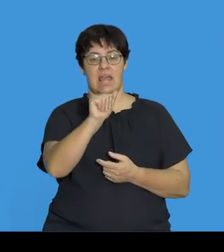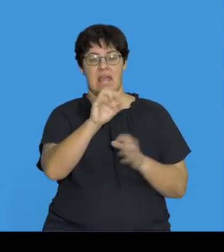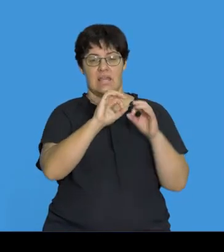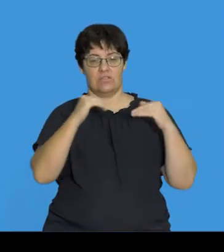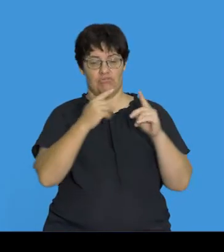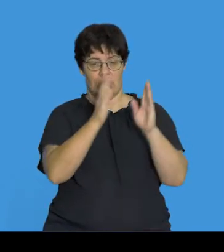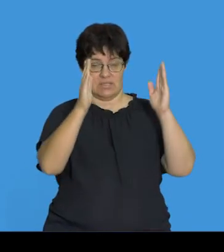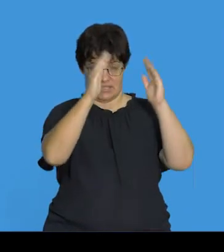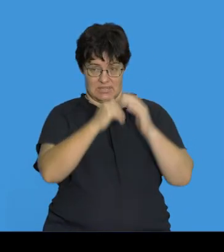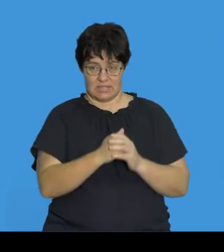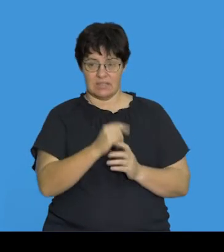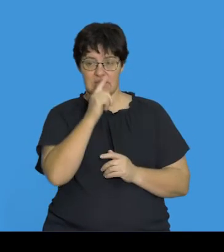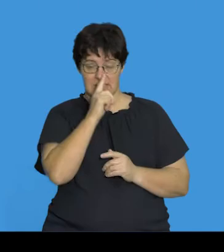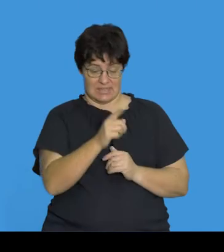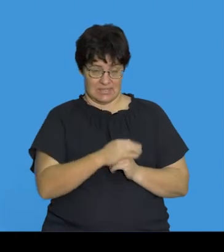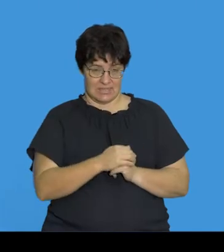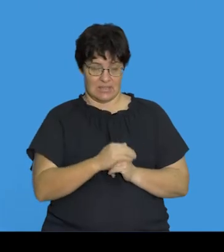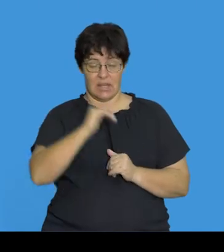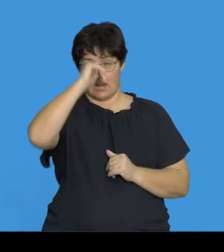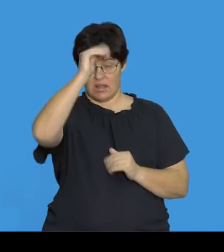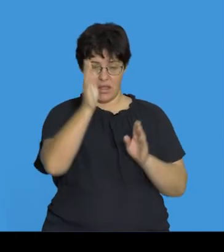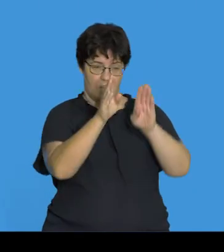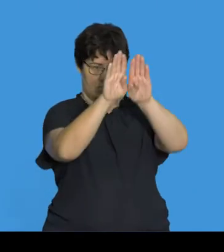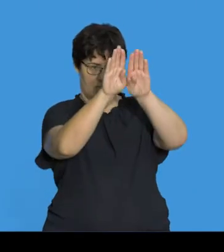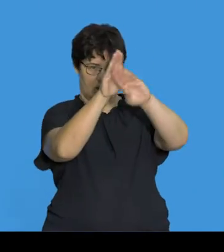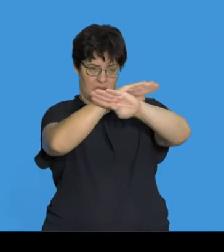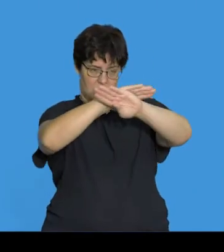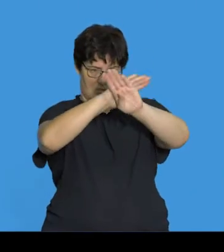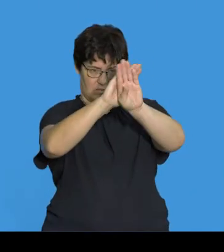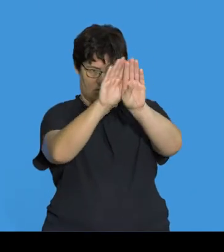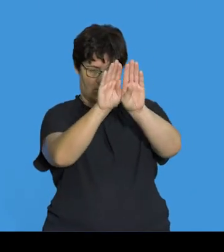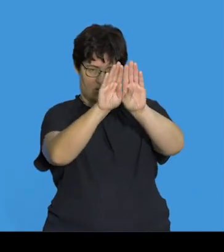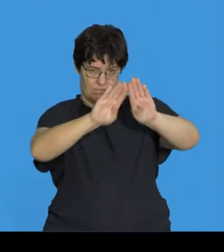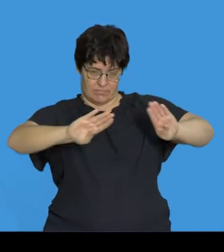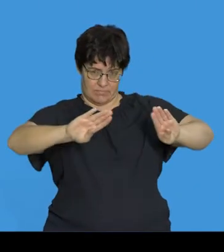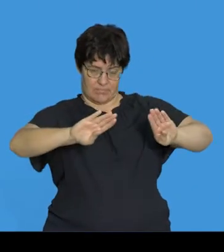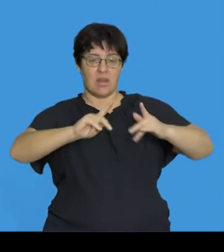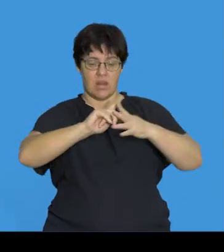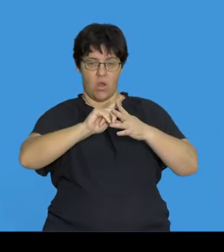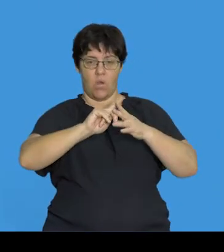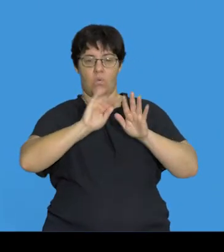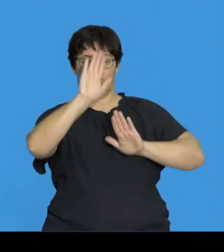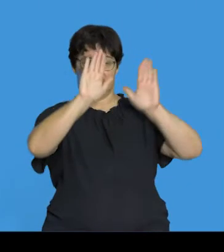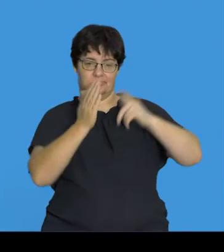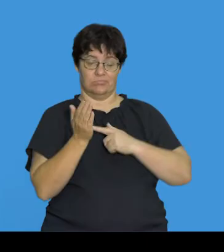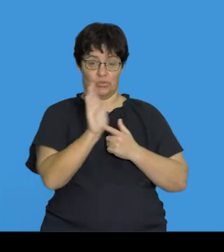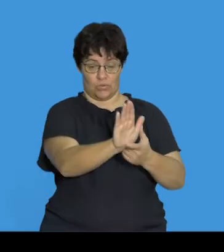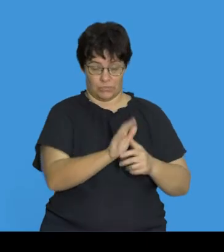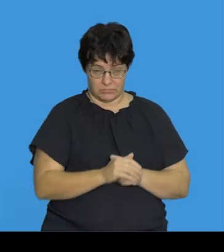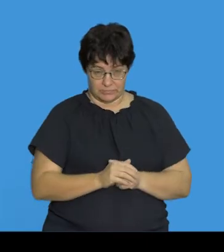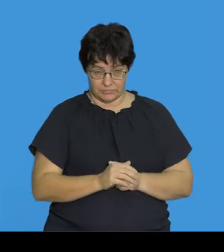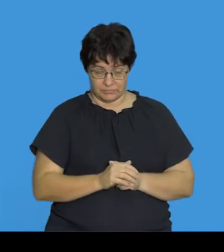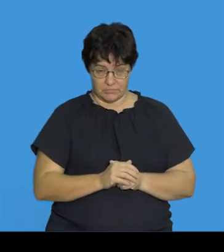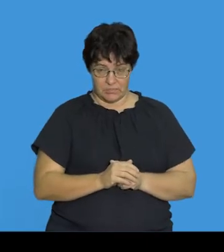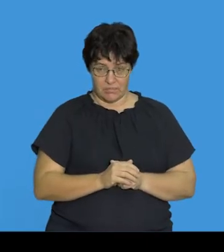DNA strand, and that's what you would see here. So the DNA strands have opened up, exposing a template.